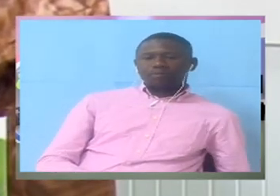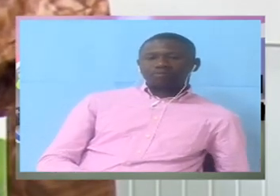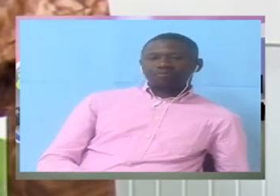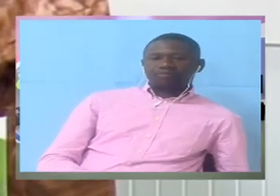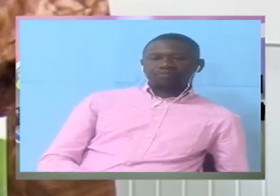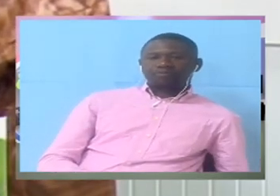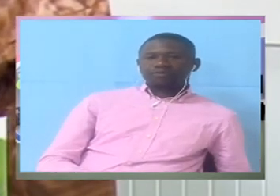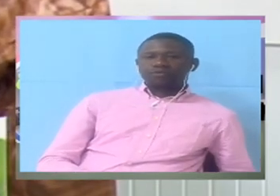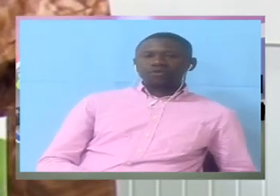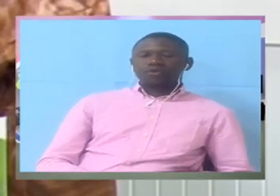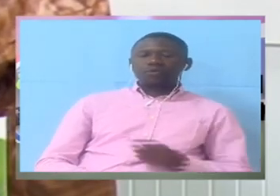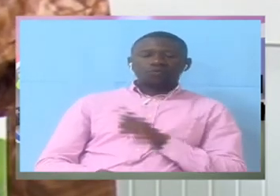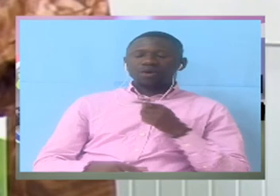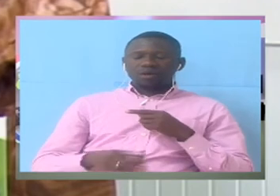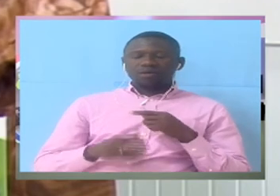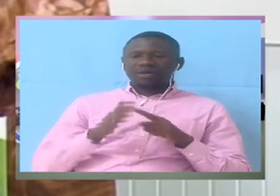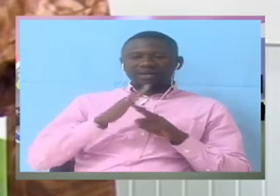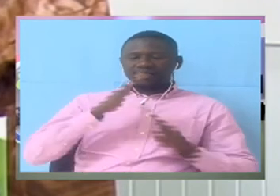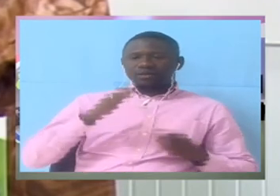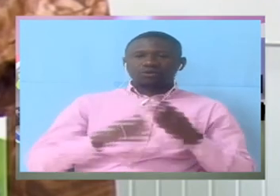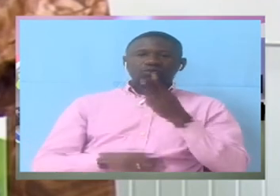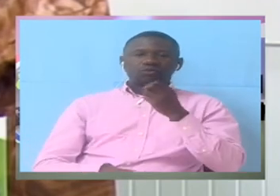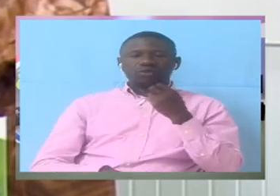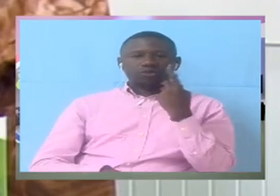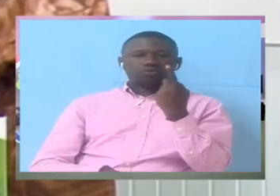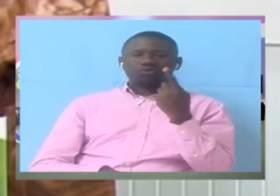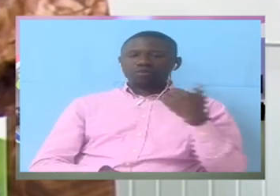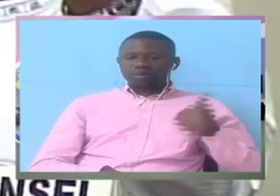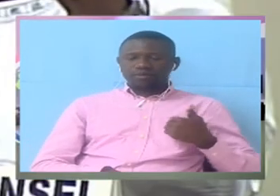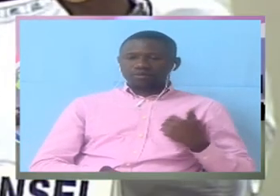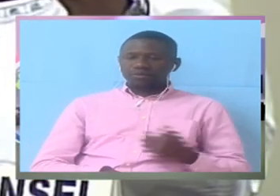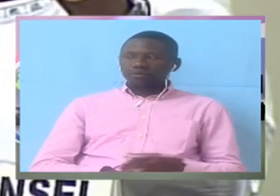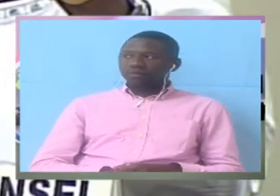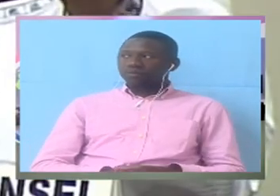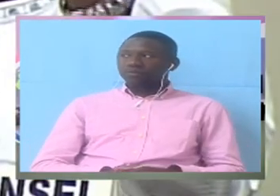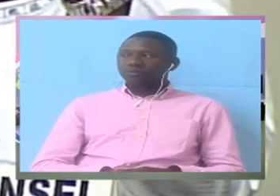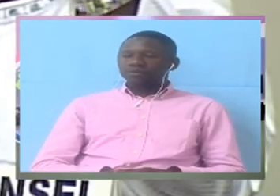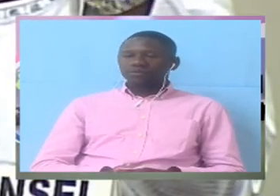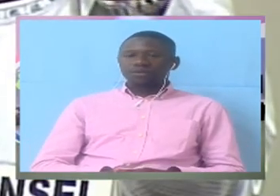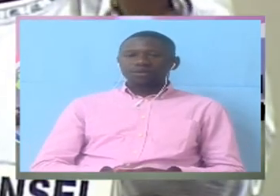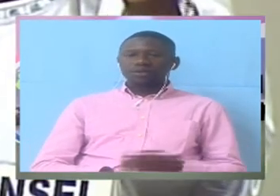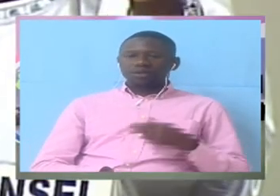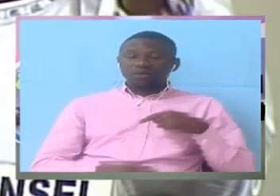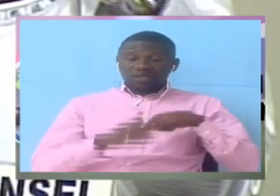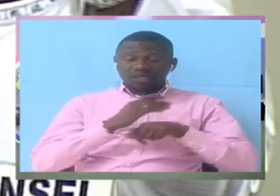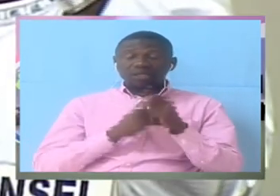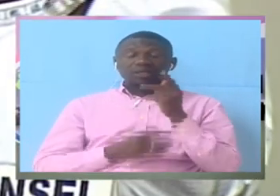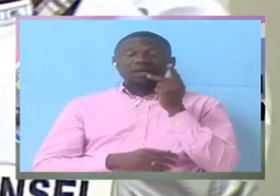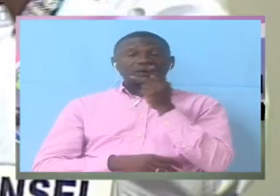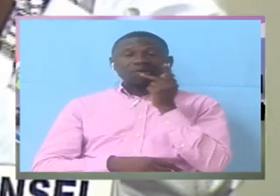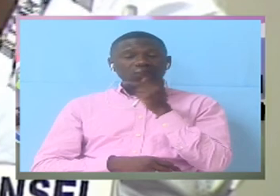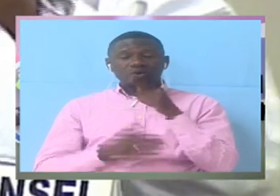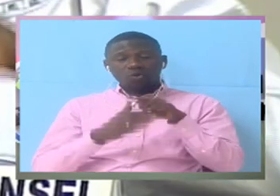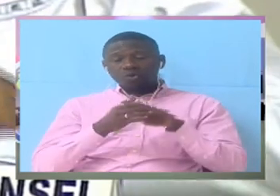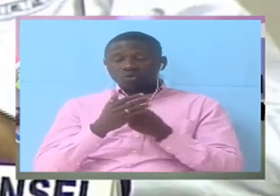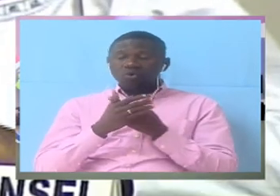little... We were less than 22 people. That was in Kaulah, or both Kaulah